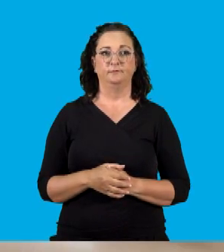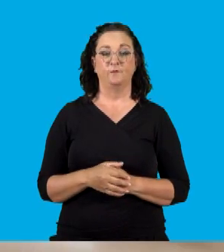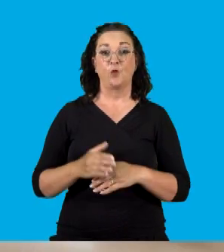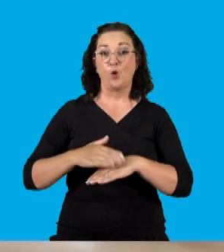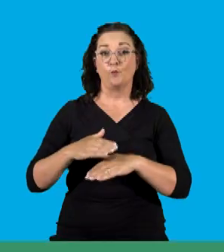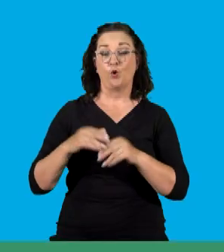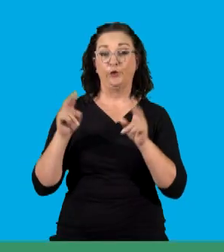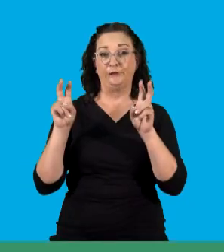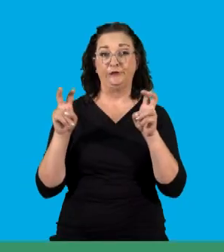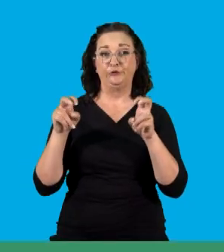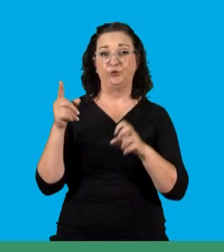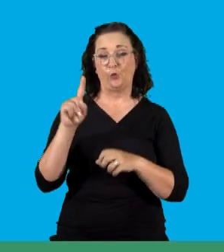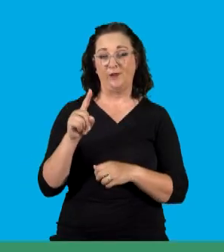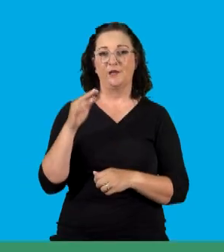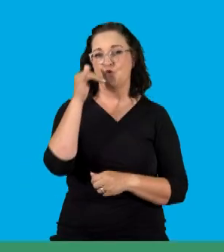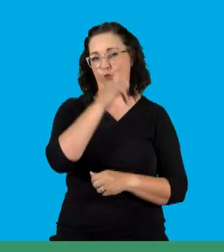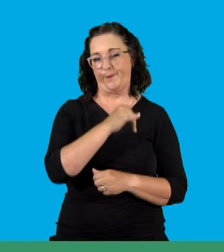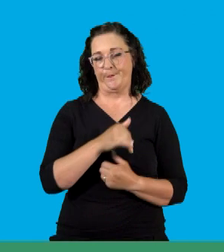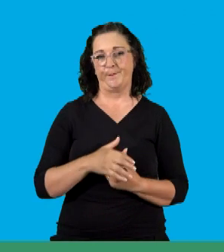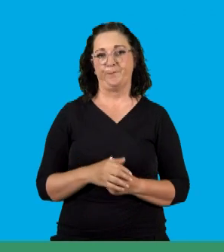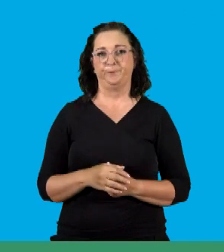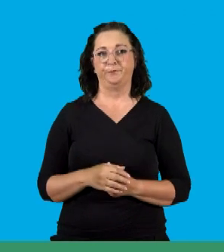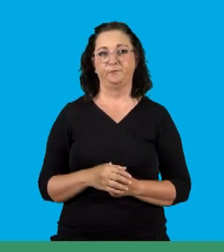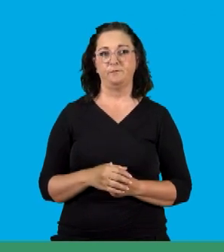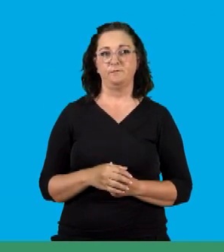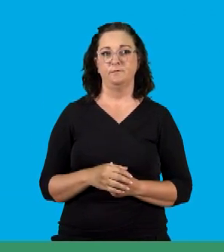Another socio-economic issue that we have is crime.